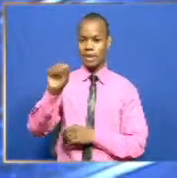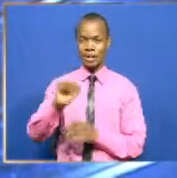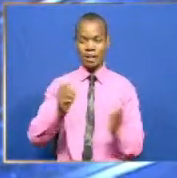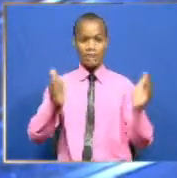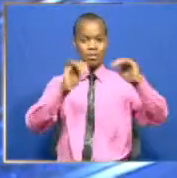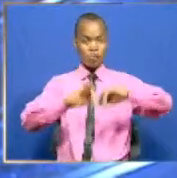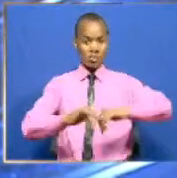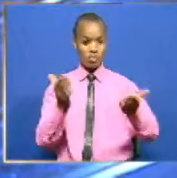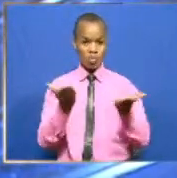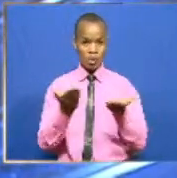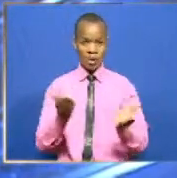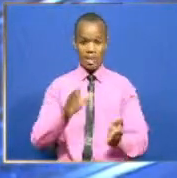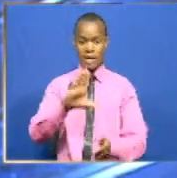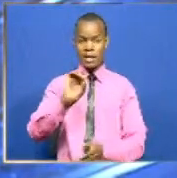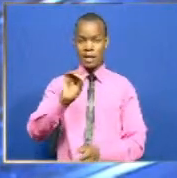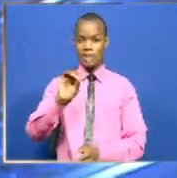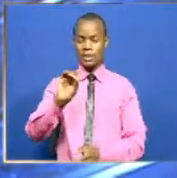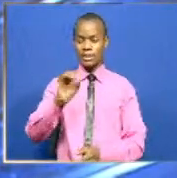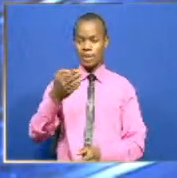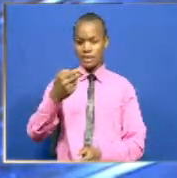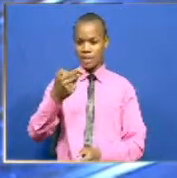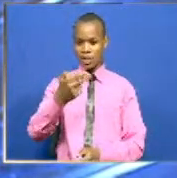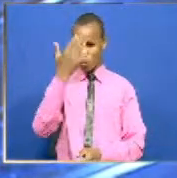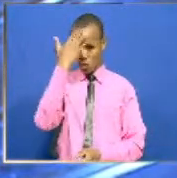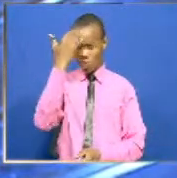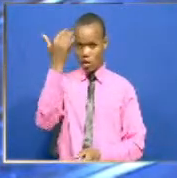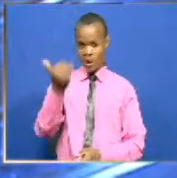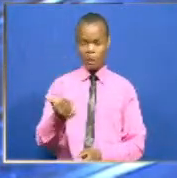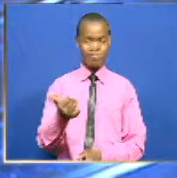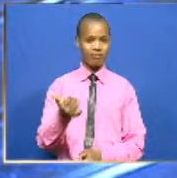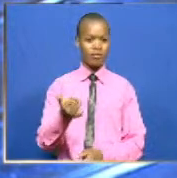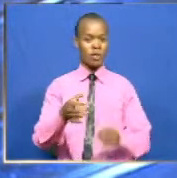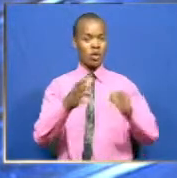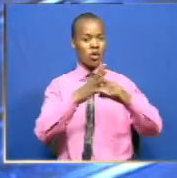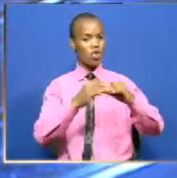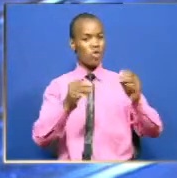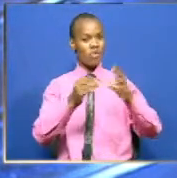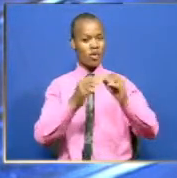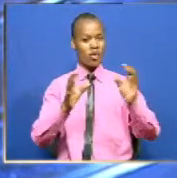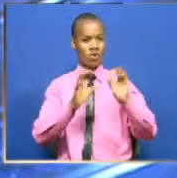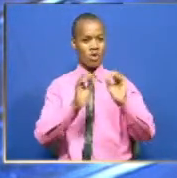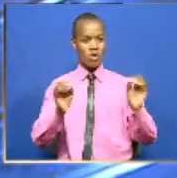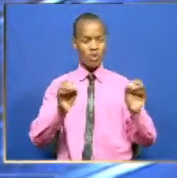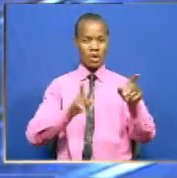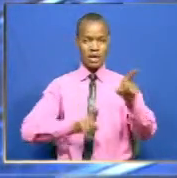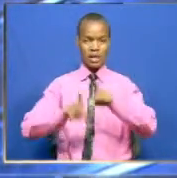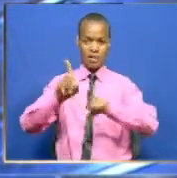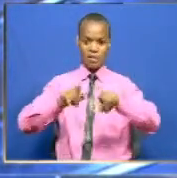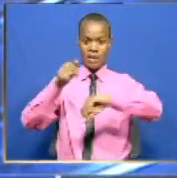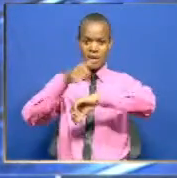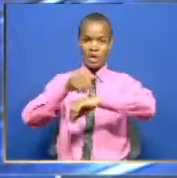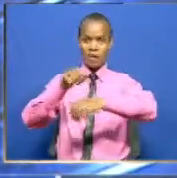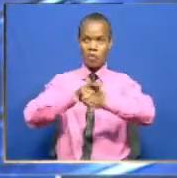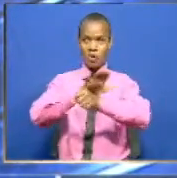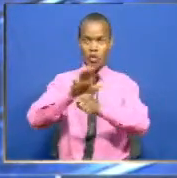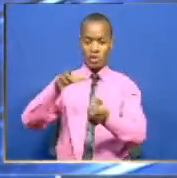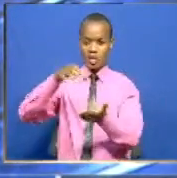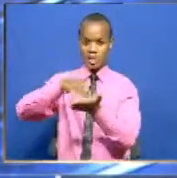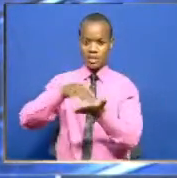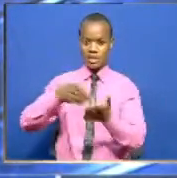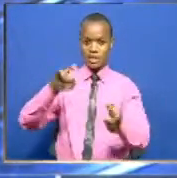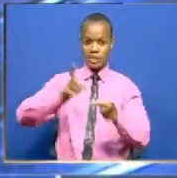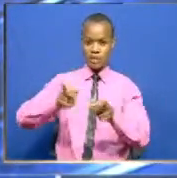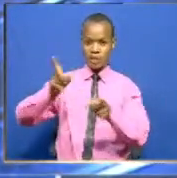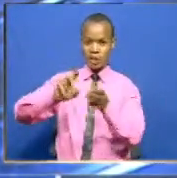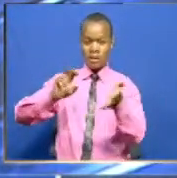Republic because she does not feel comfortable traveling while COVID-19 cases are on the rise. It